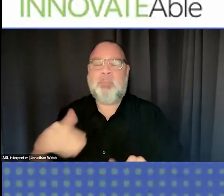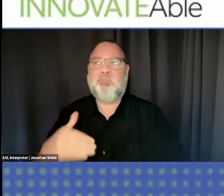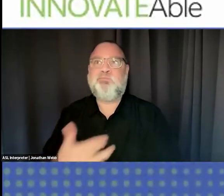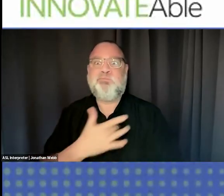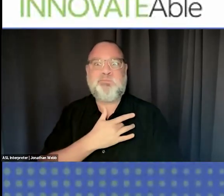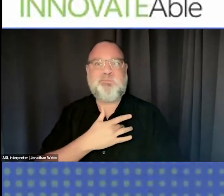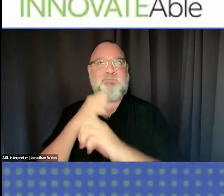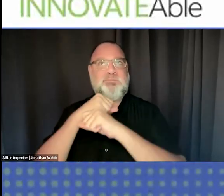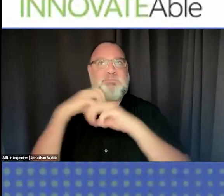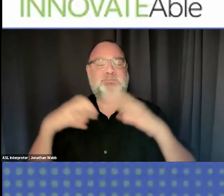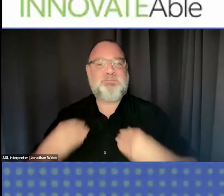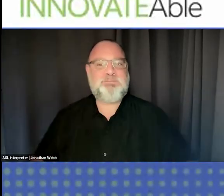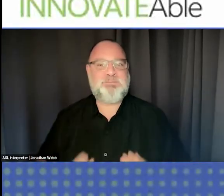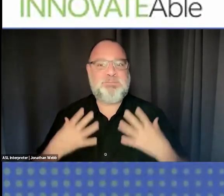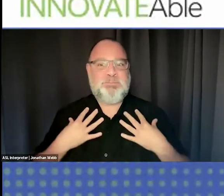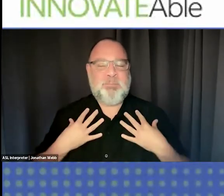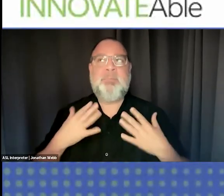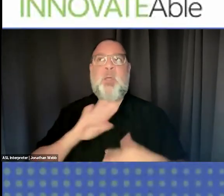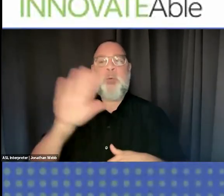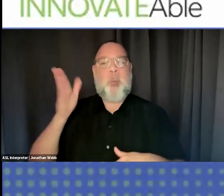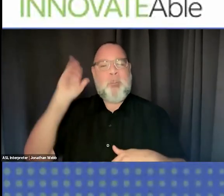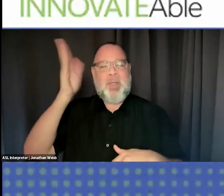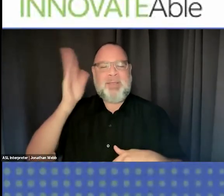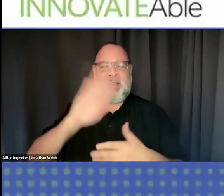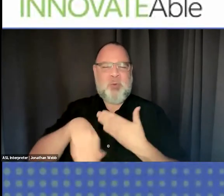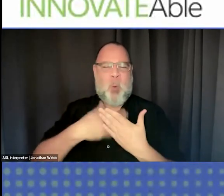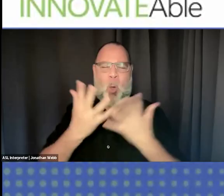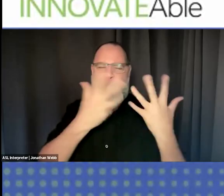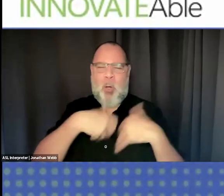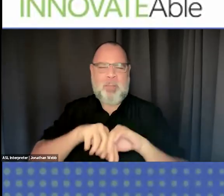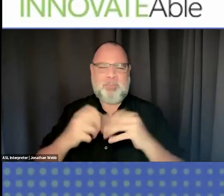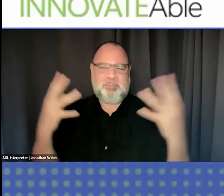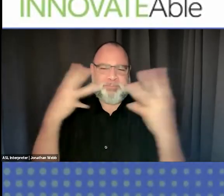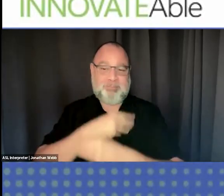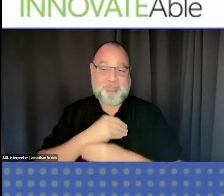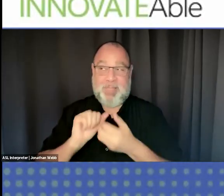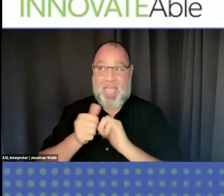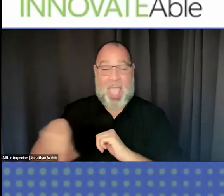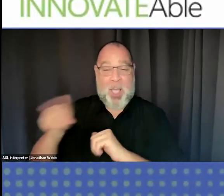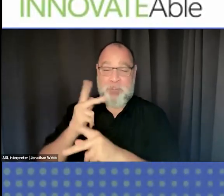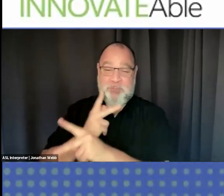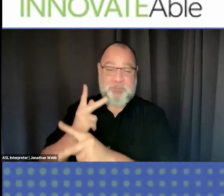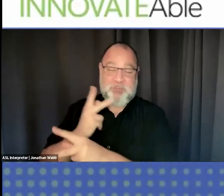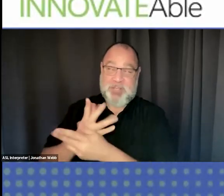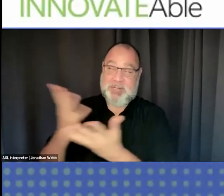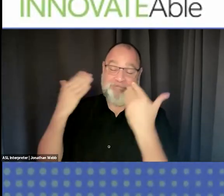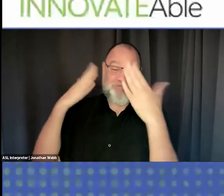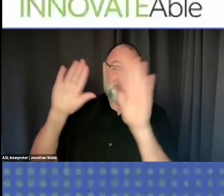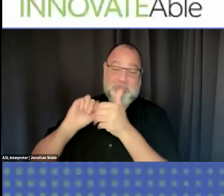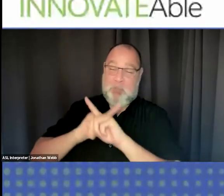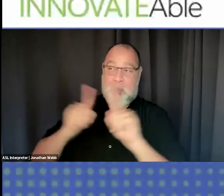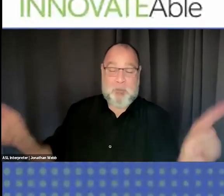your presentations were so flawless and seamless. I don't know how the judges were able to pull this off, but we do have those